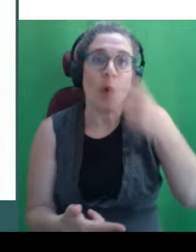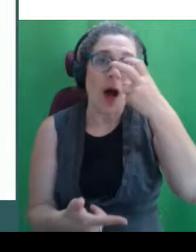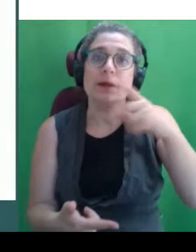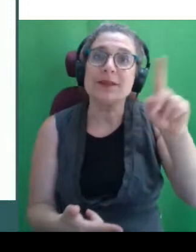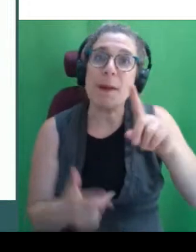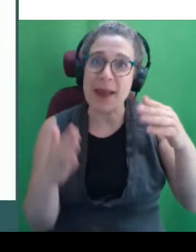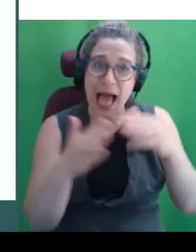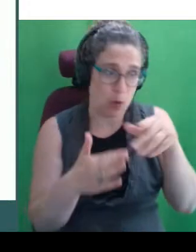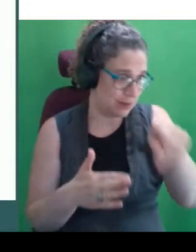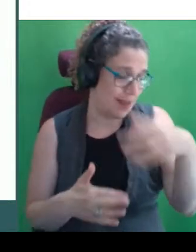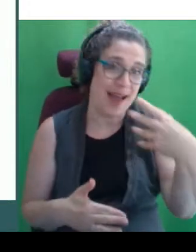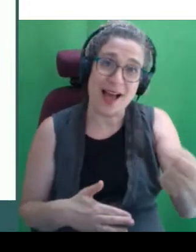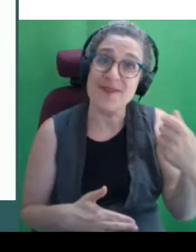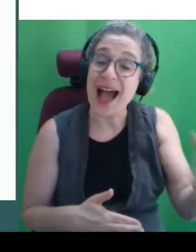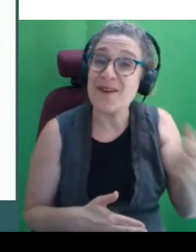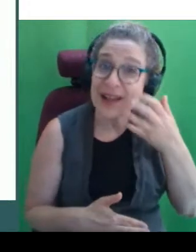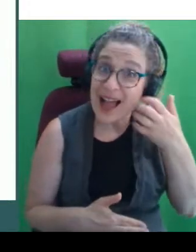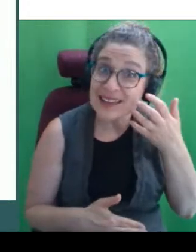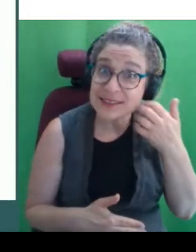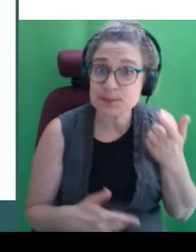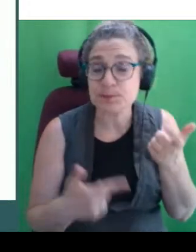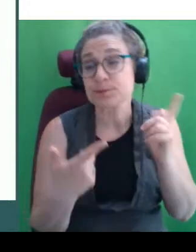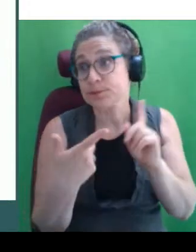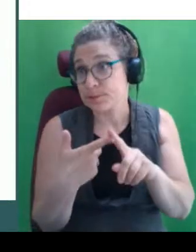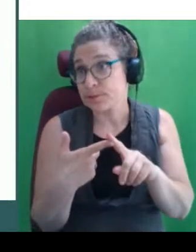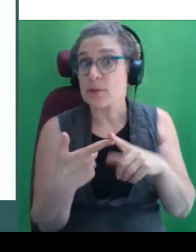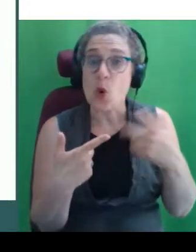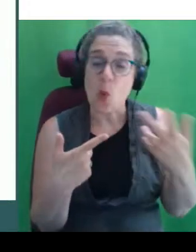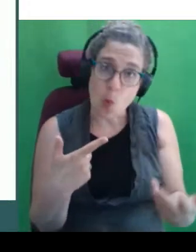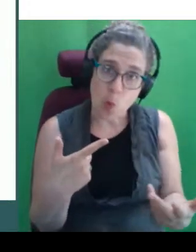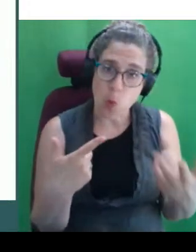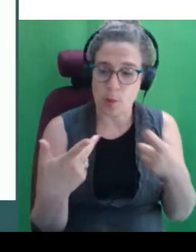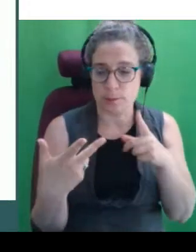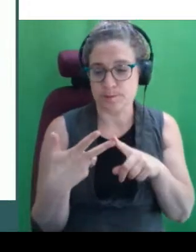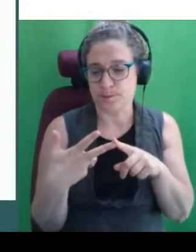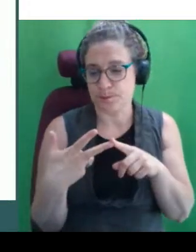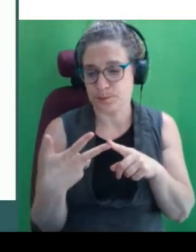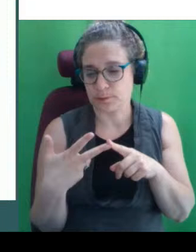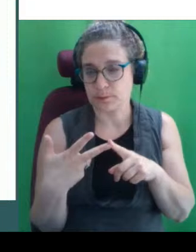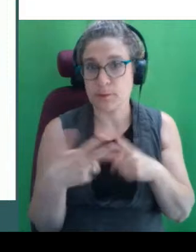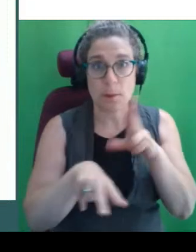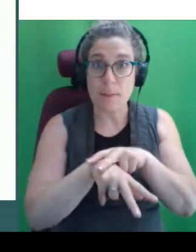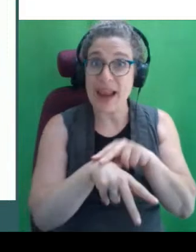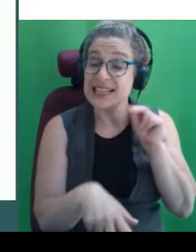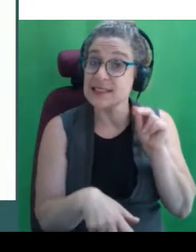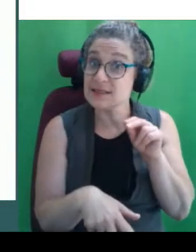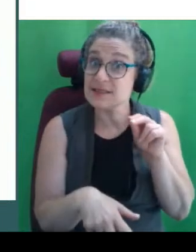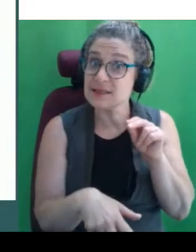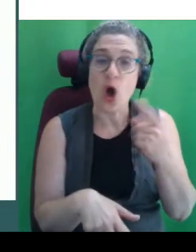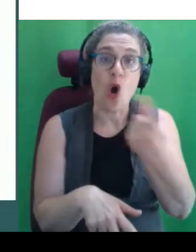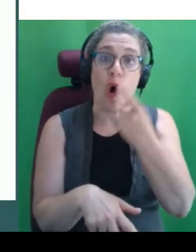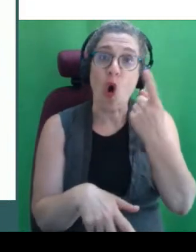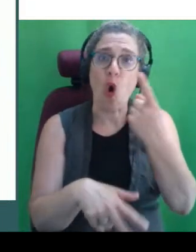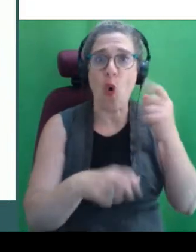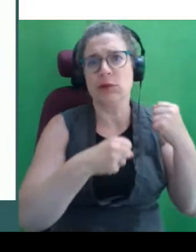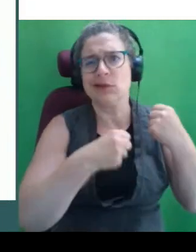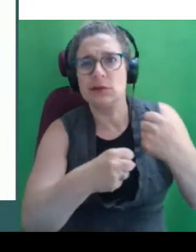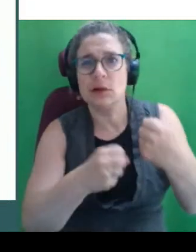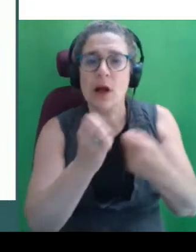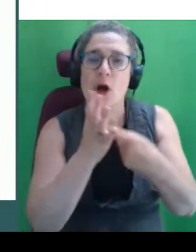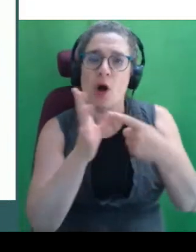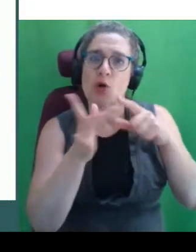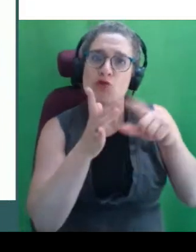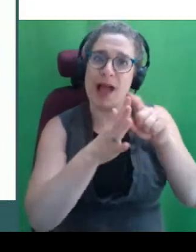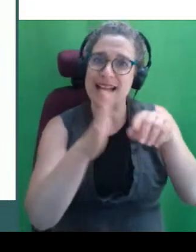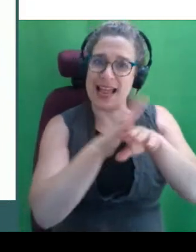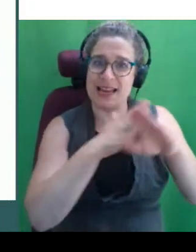cats, people who are police officers that do raids on people's houses, and they're floored by an